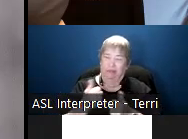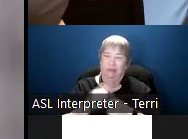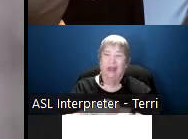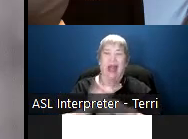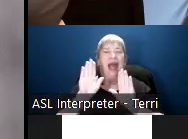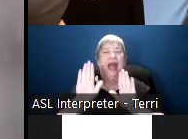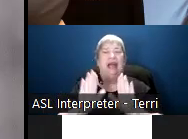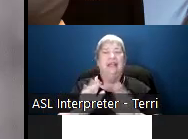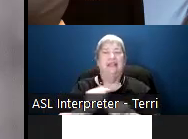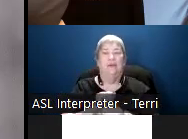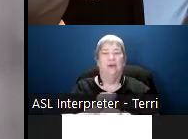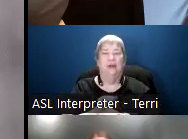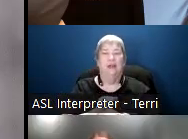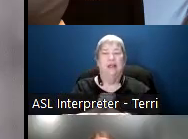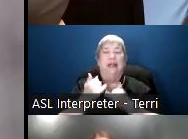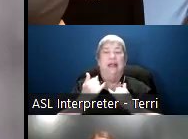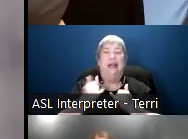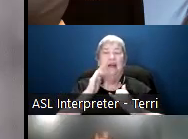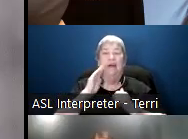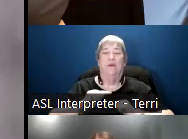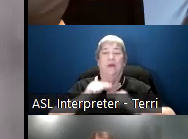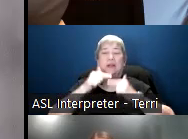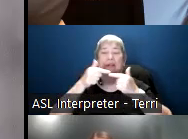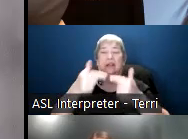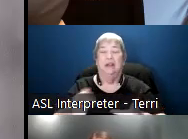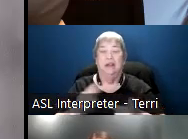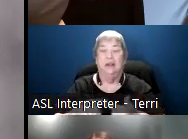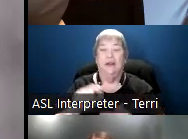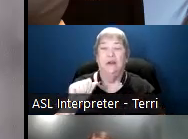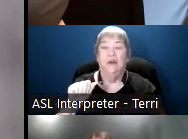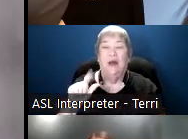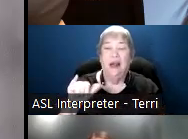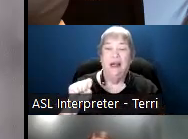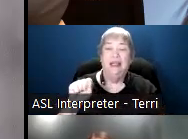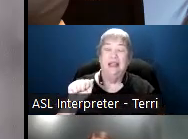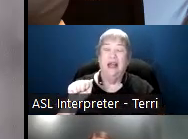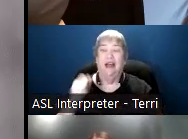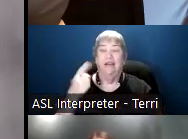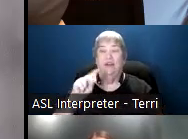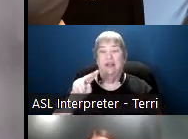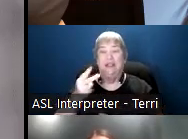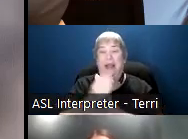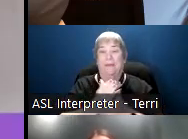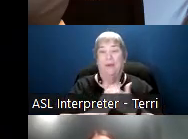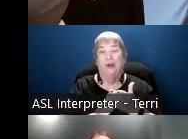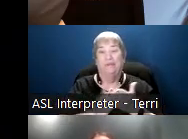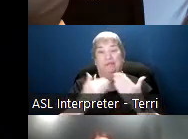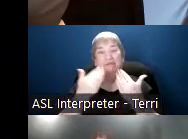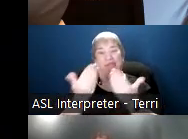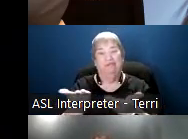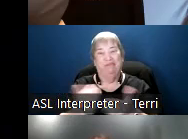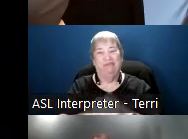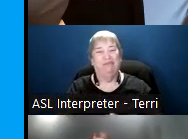on this. I am now going to turn it over to Alyssa for the second part of today's presentation. Thank